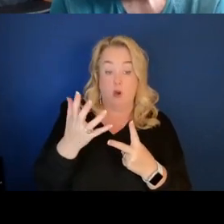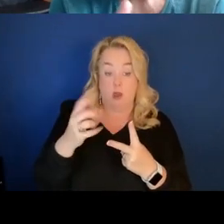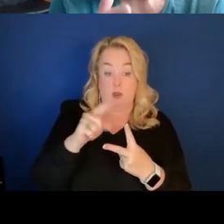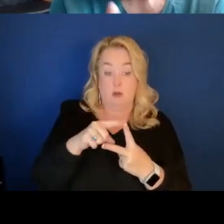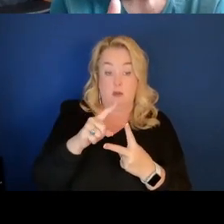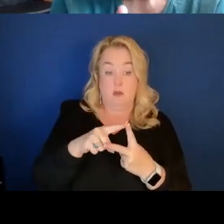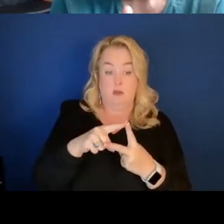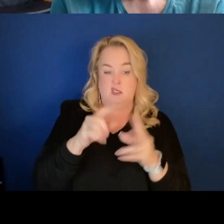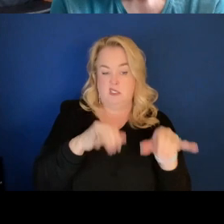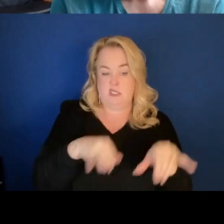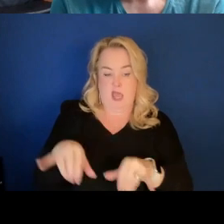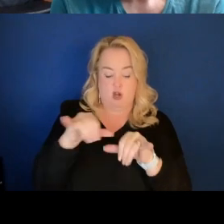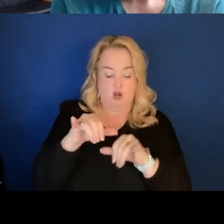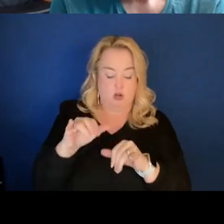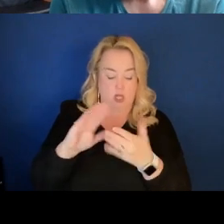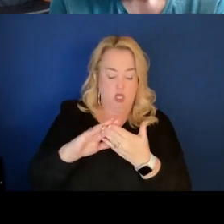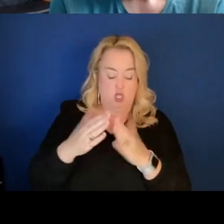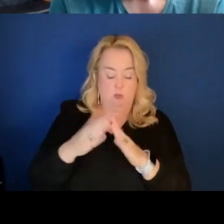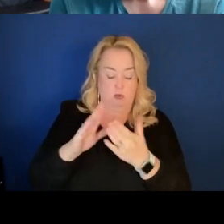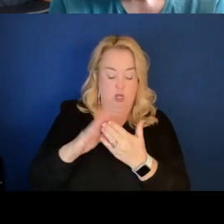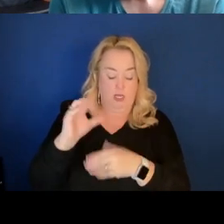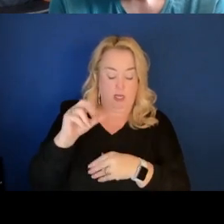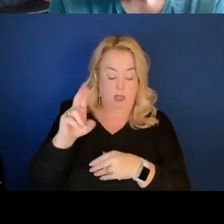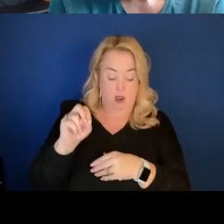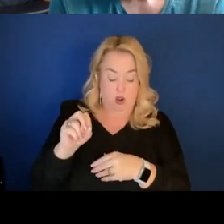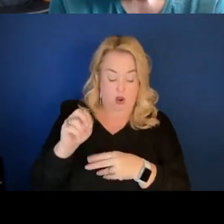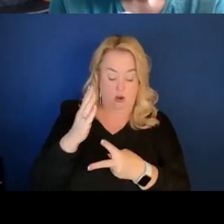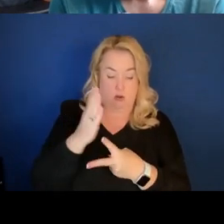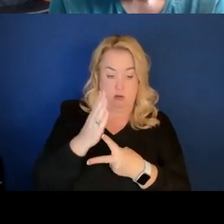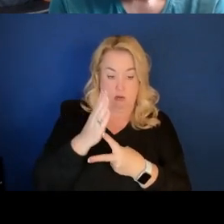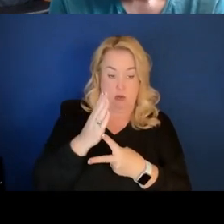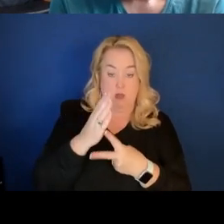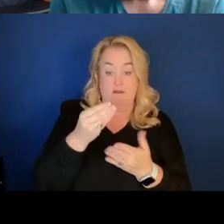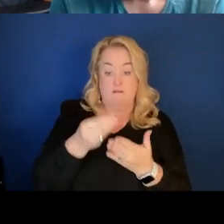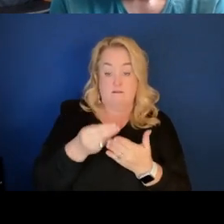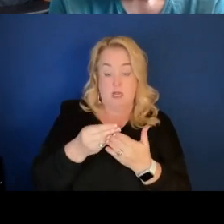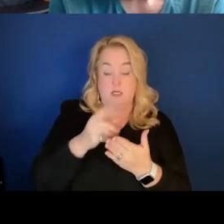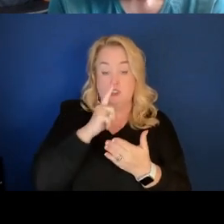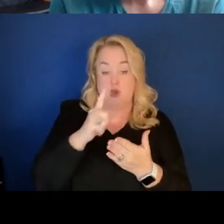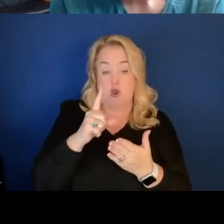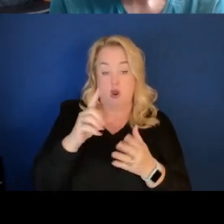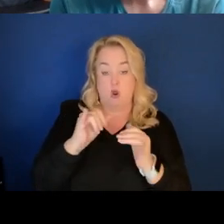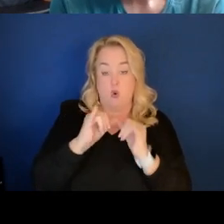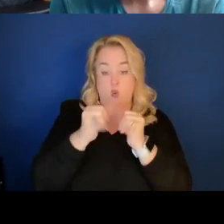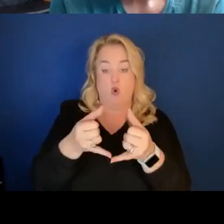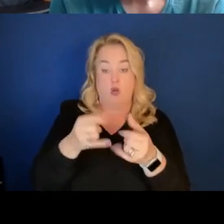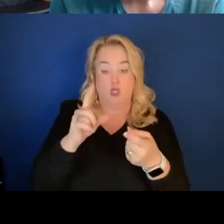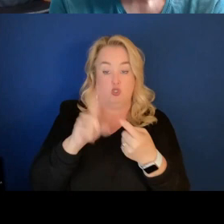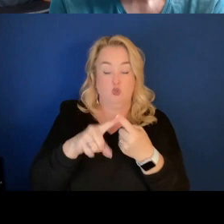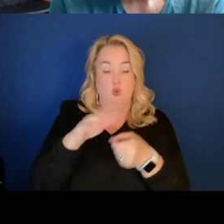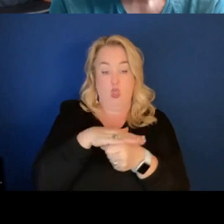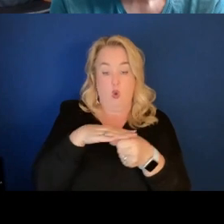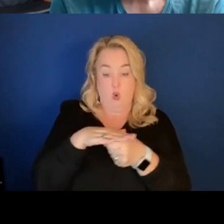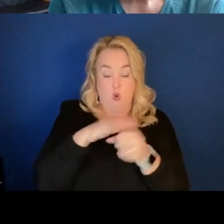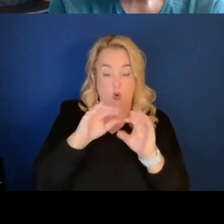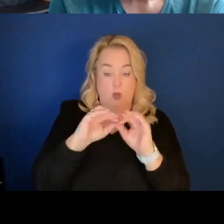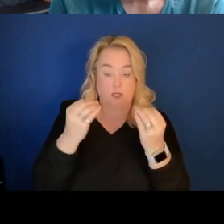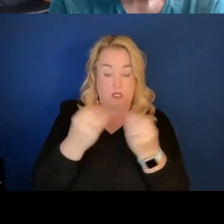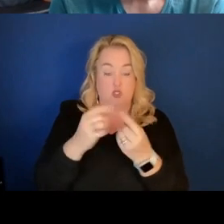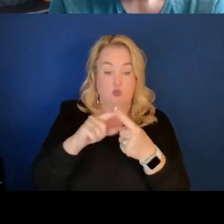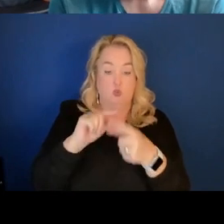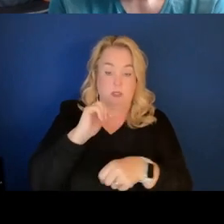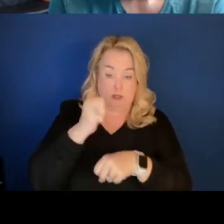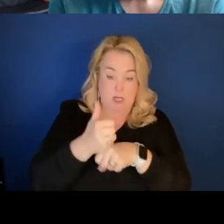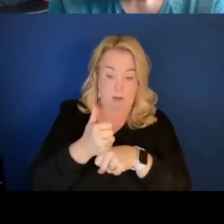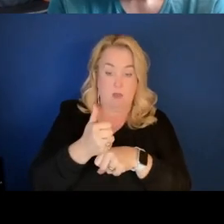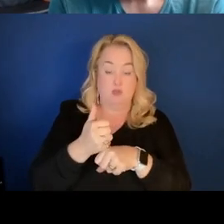our standard Community Care Corps model. Funds will be awarded to local organizations across the country to establish, enhance, or